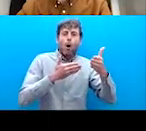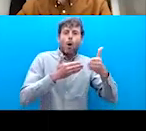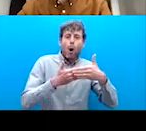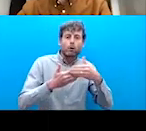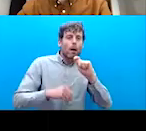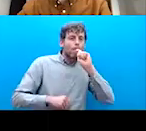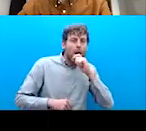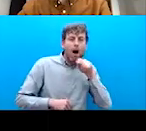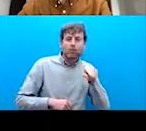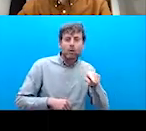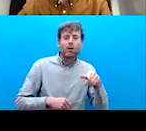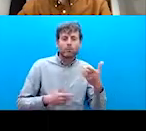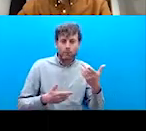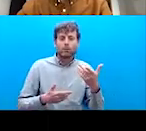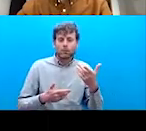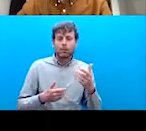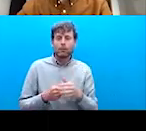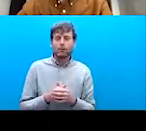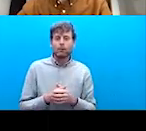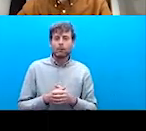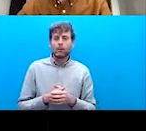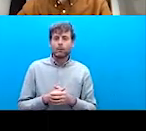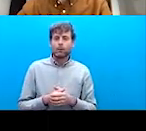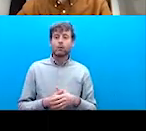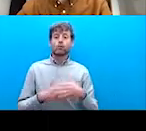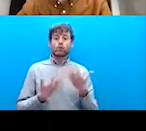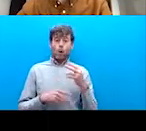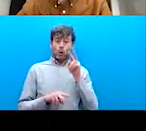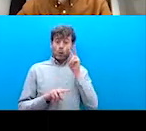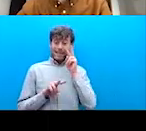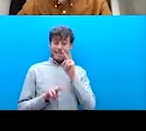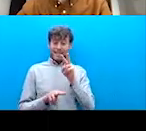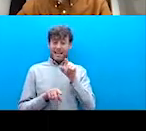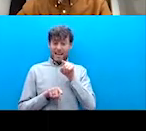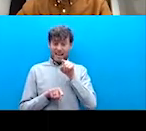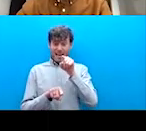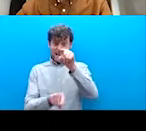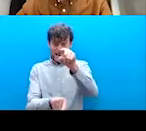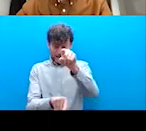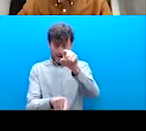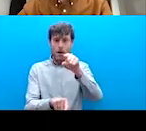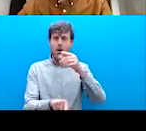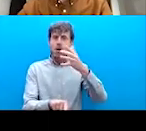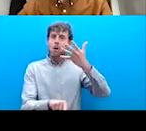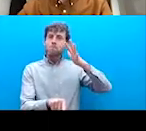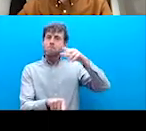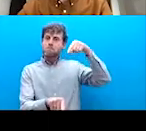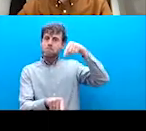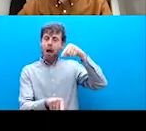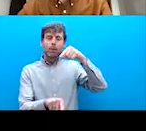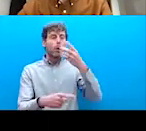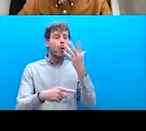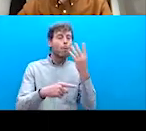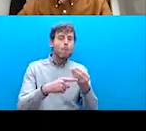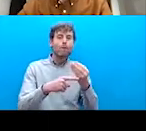complexity increases. So in those cases, grammatical information tied to specific morphemes or words